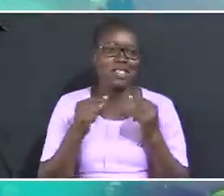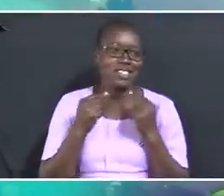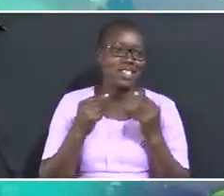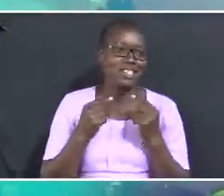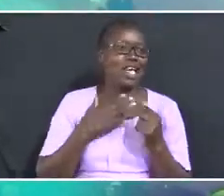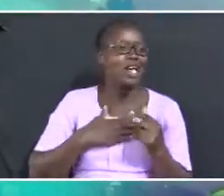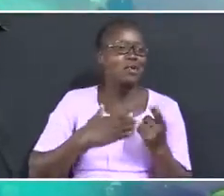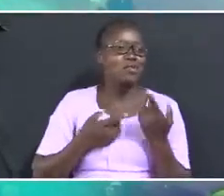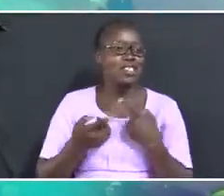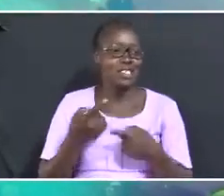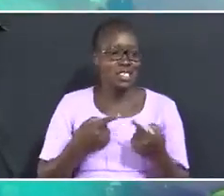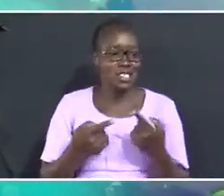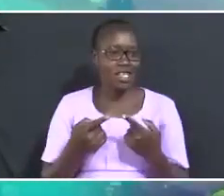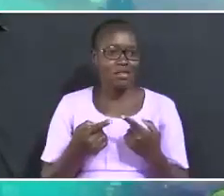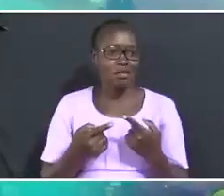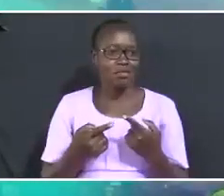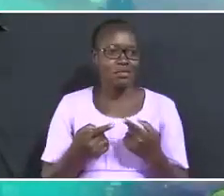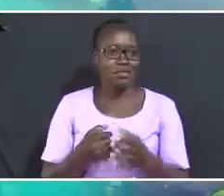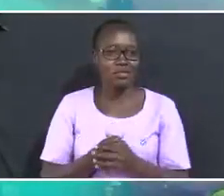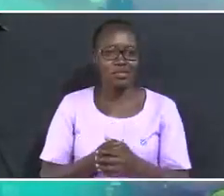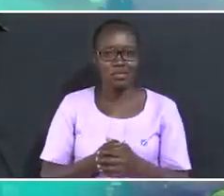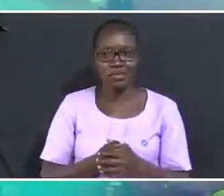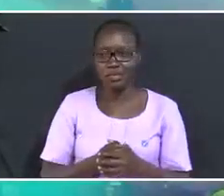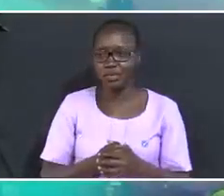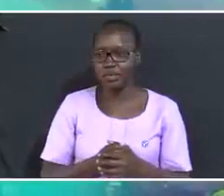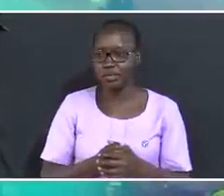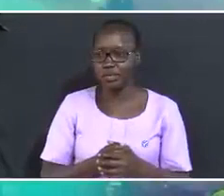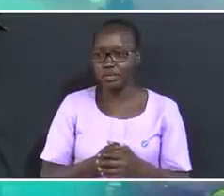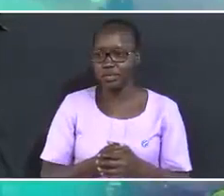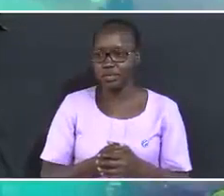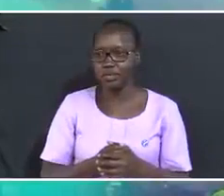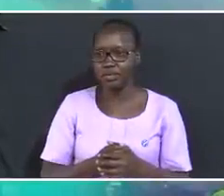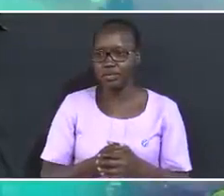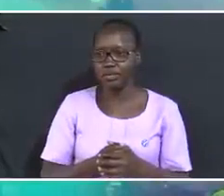it's coming. If it has not come, it's coming.